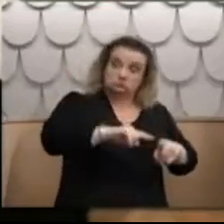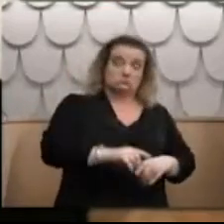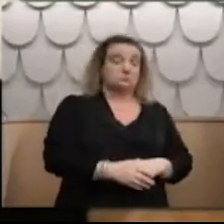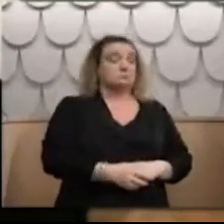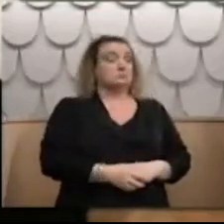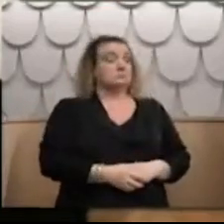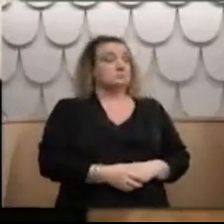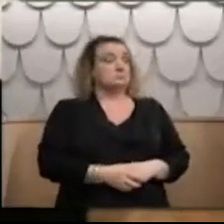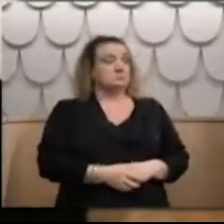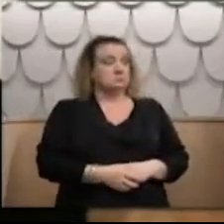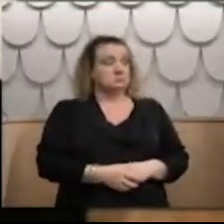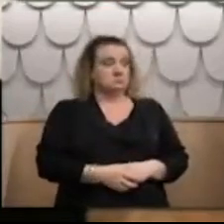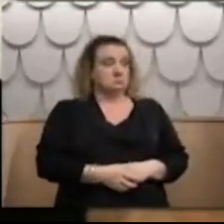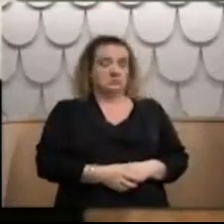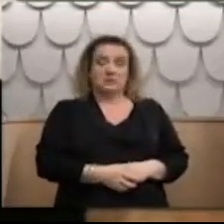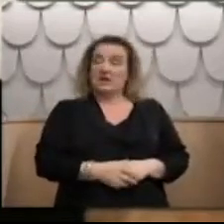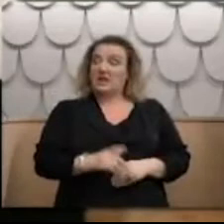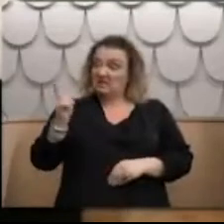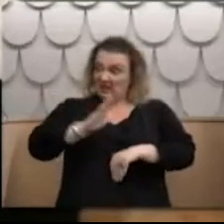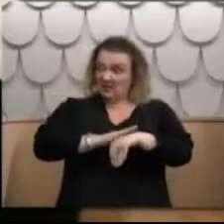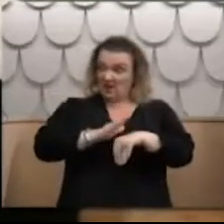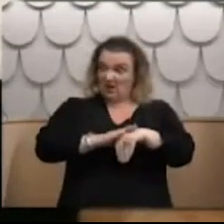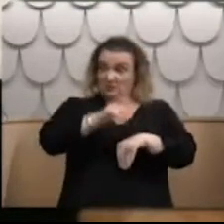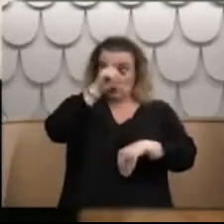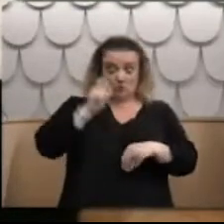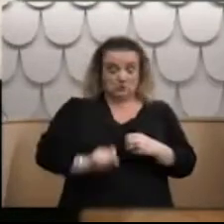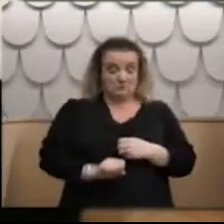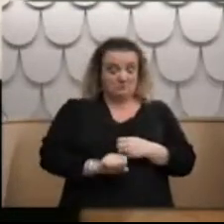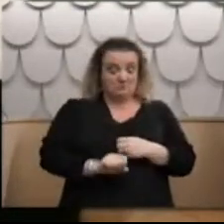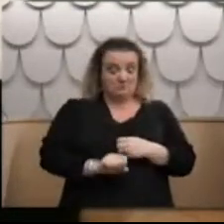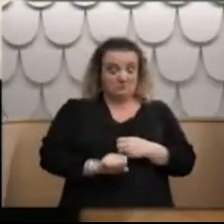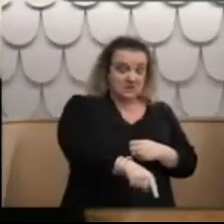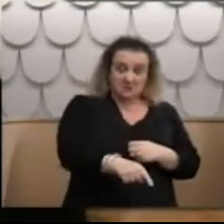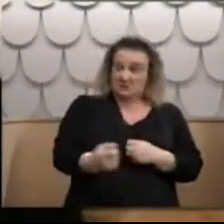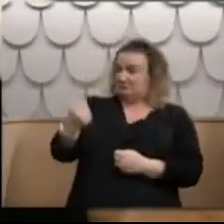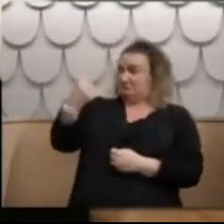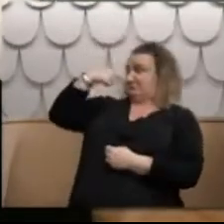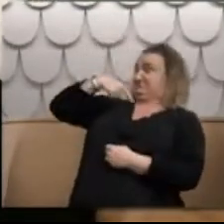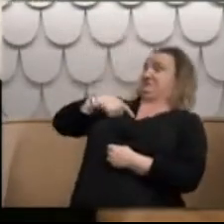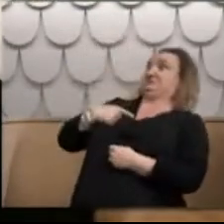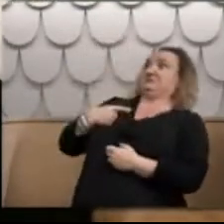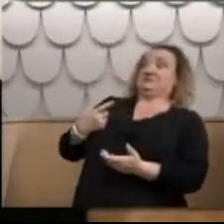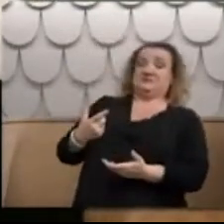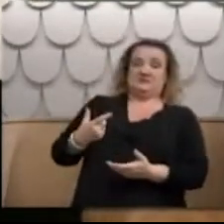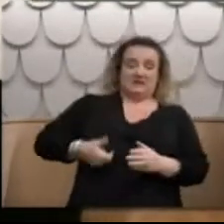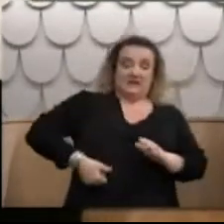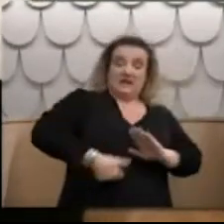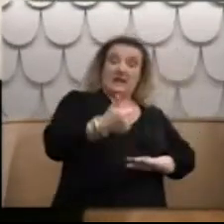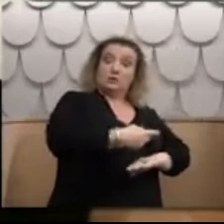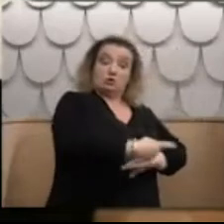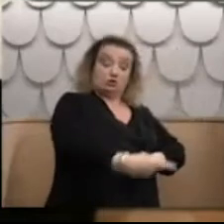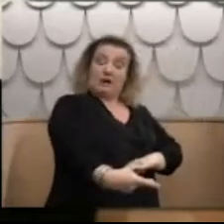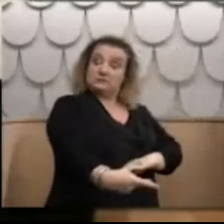And then he urinated on you? Yeah, he urinated on me. He kicked me to the ground first, and